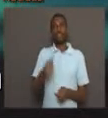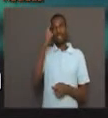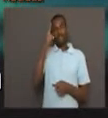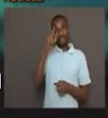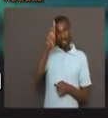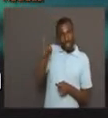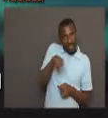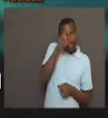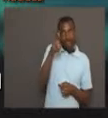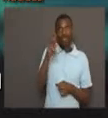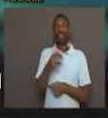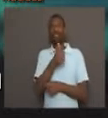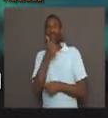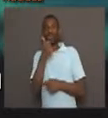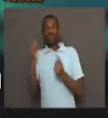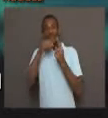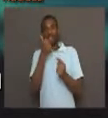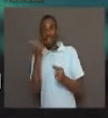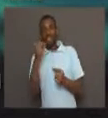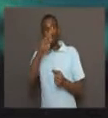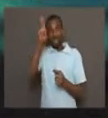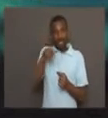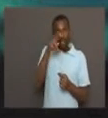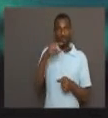one ring to the other.